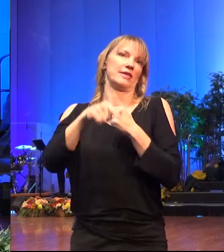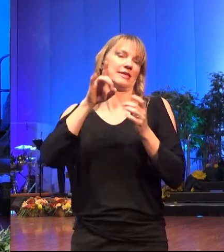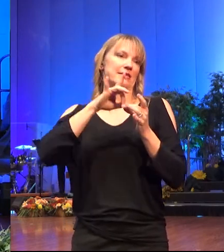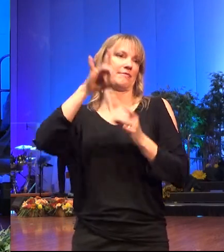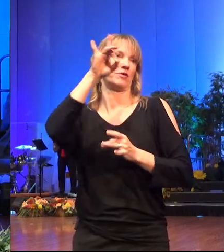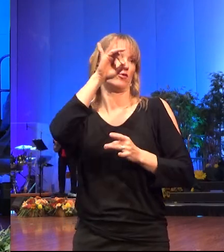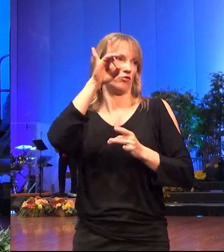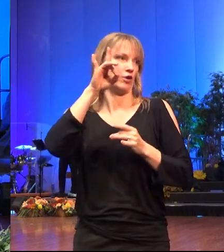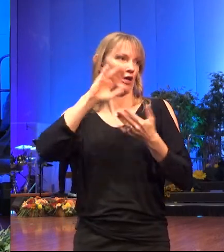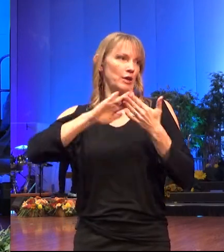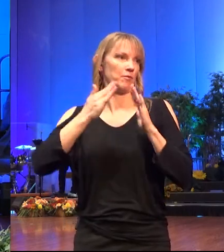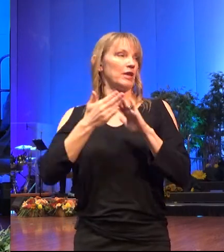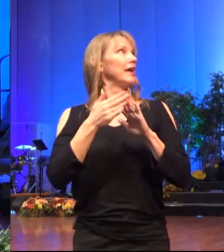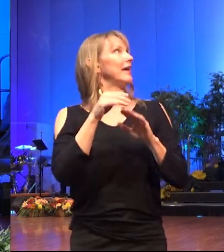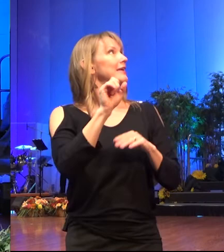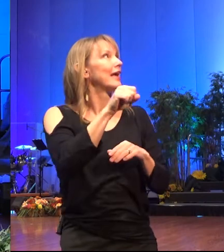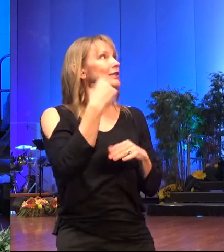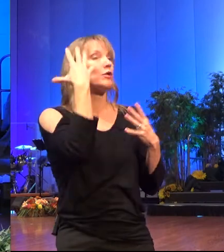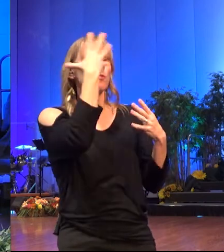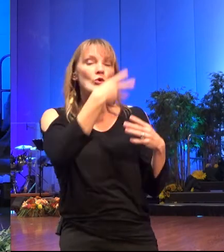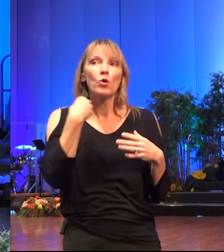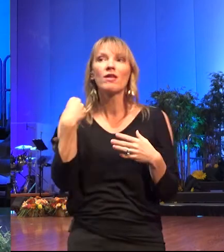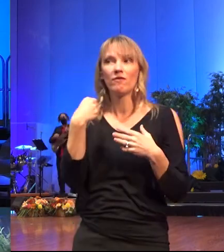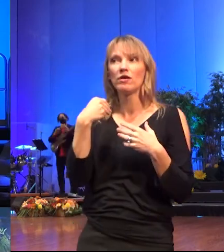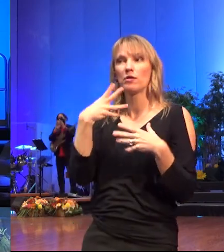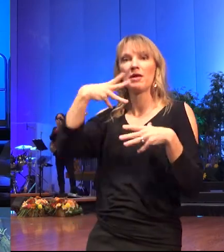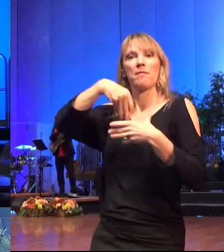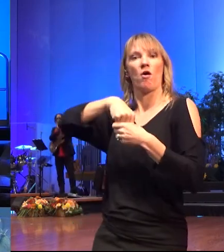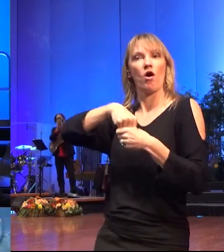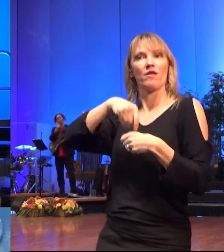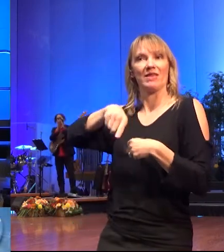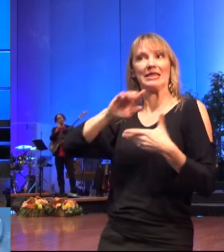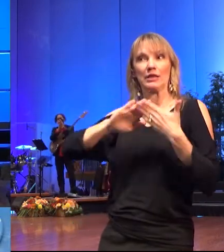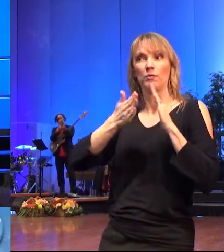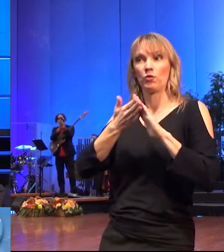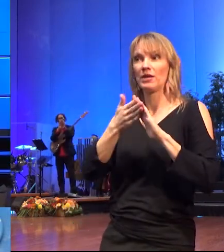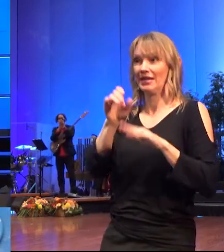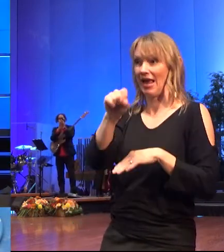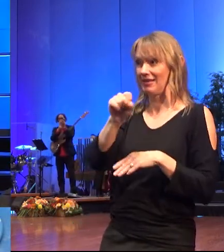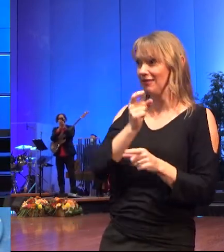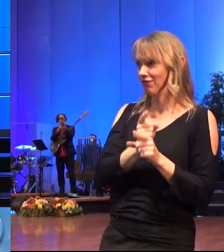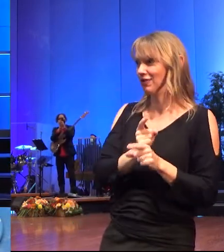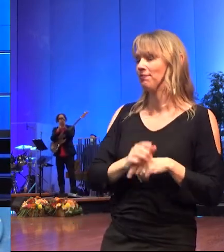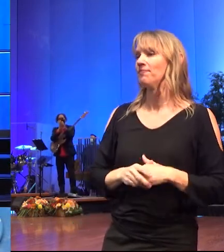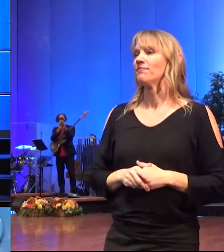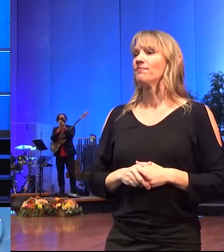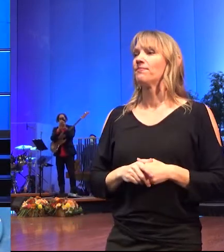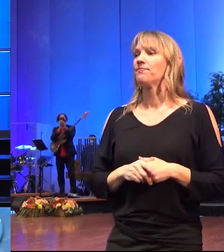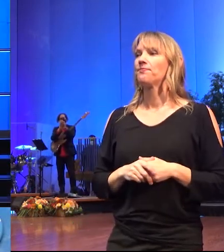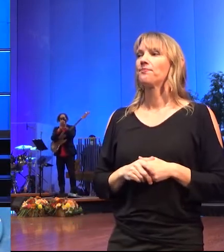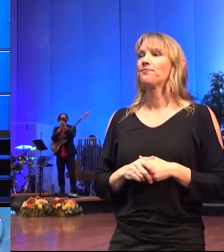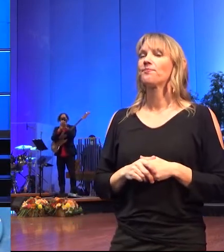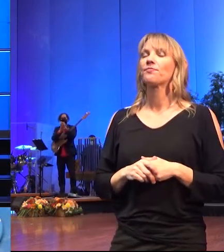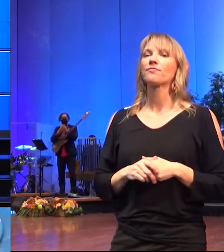in this incredible spiritual community. Yes, it's beautiful to be part of community, isn't it? Yes.